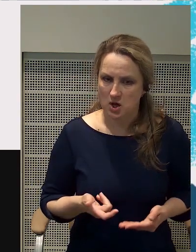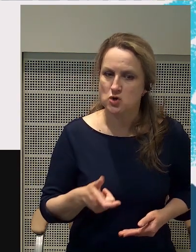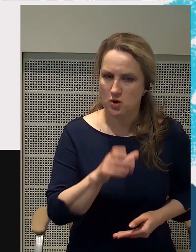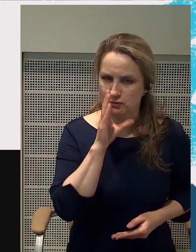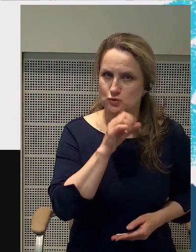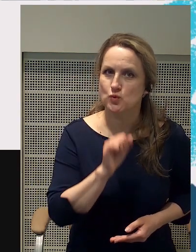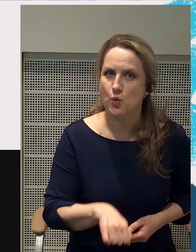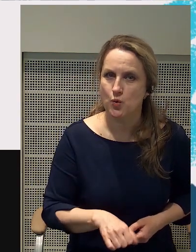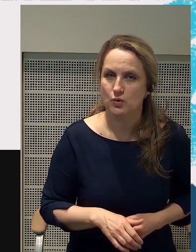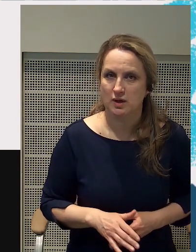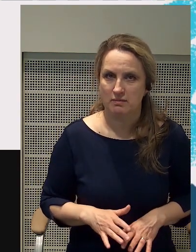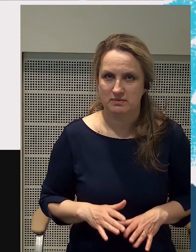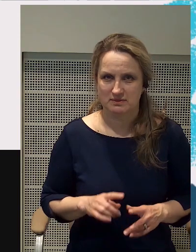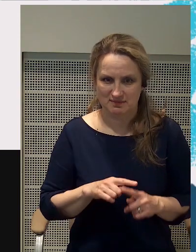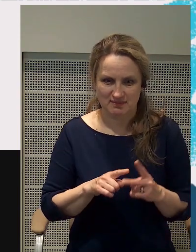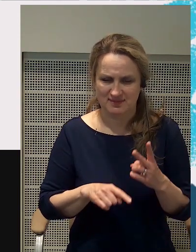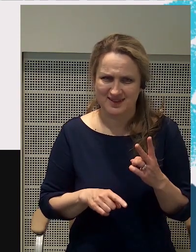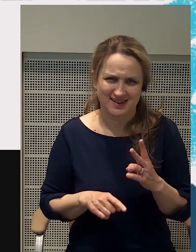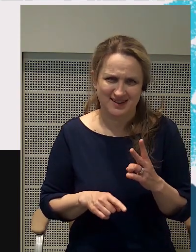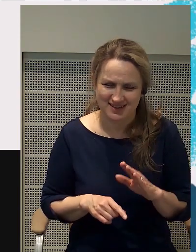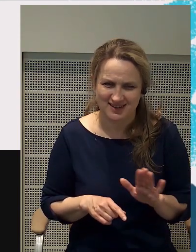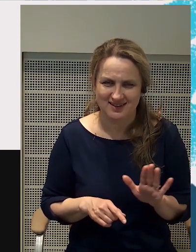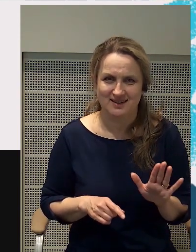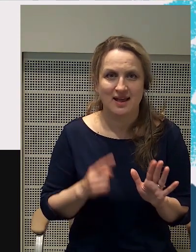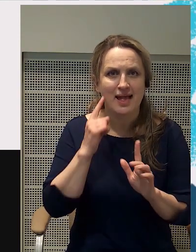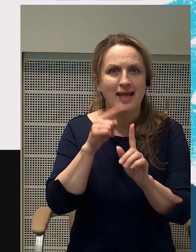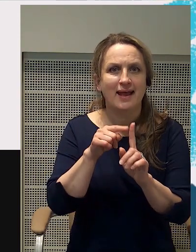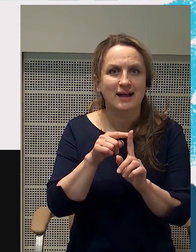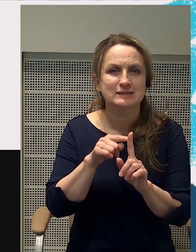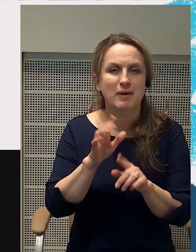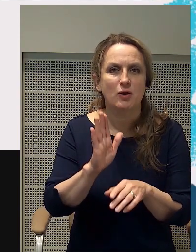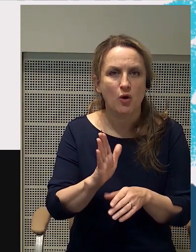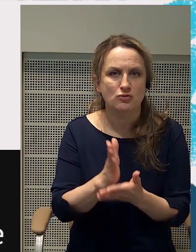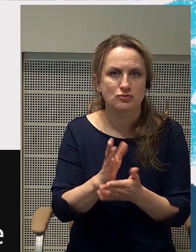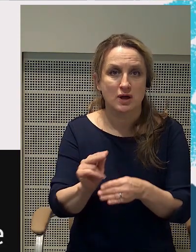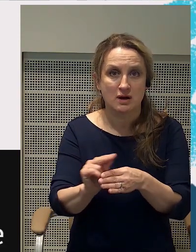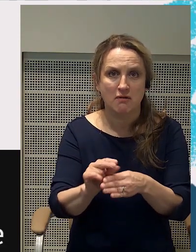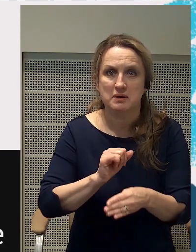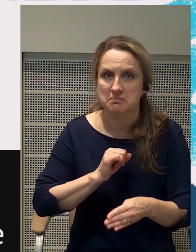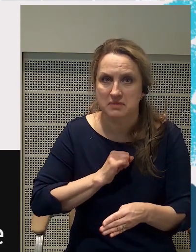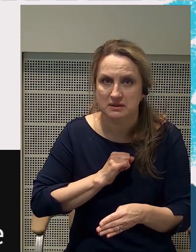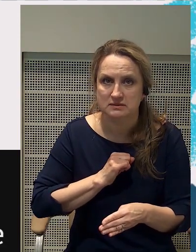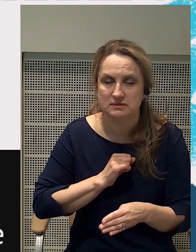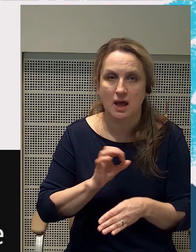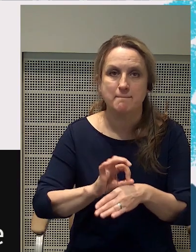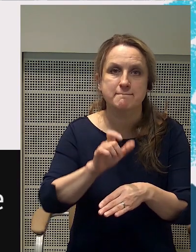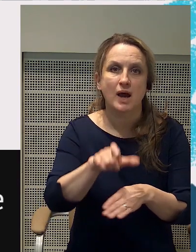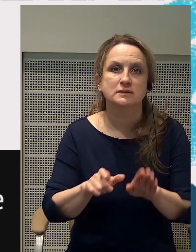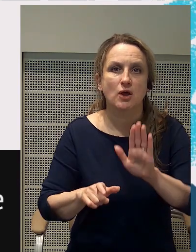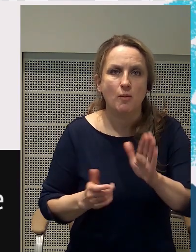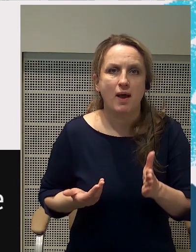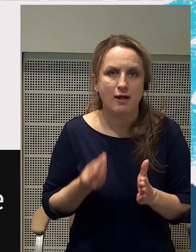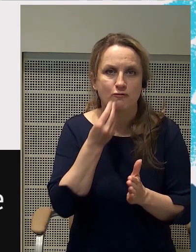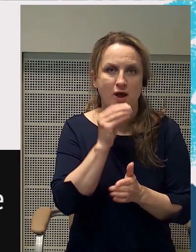that improves biochemical assessments or minor things that are not experienced as improvements by the patients are